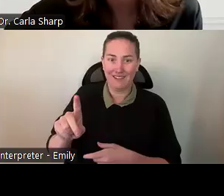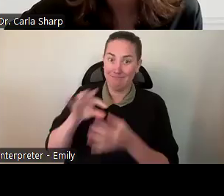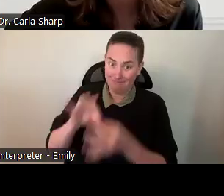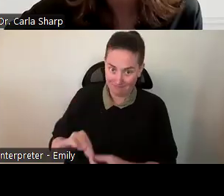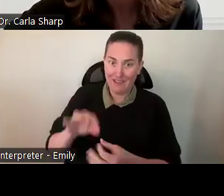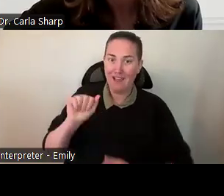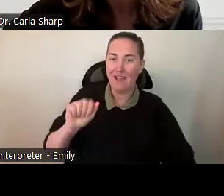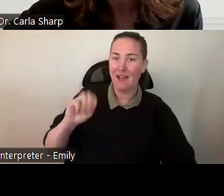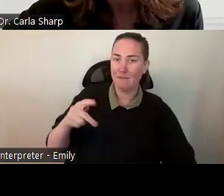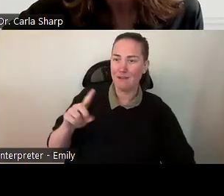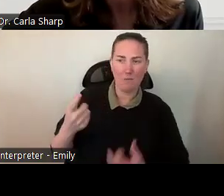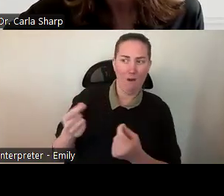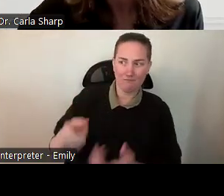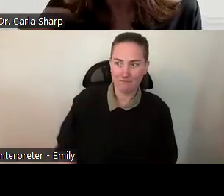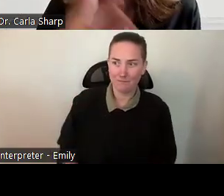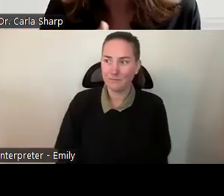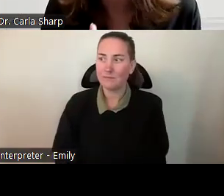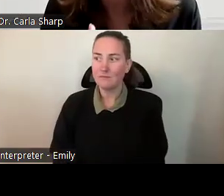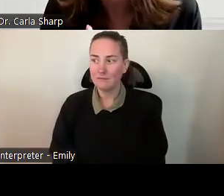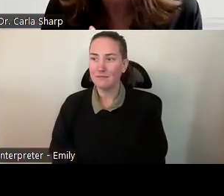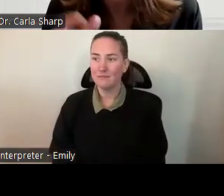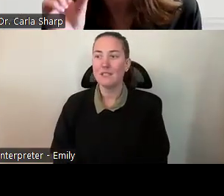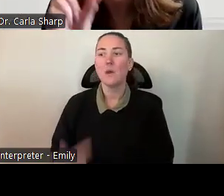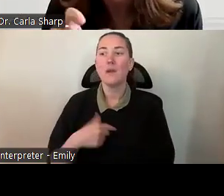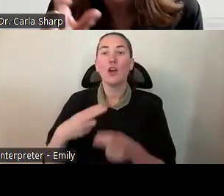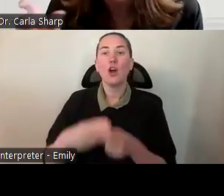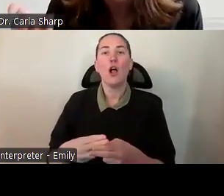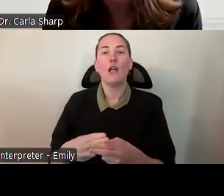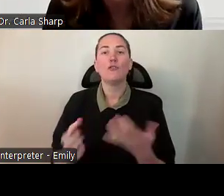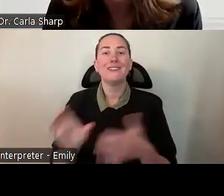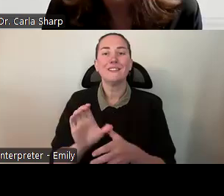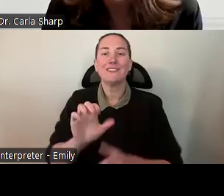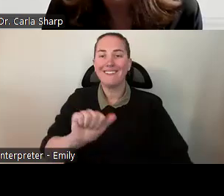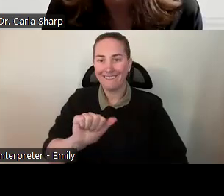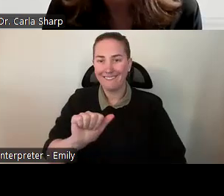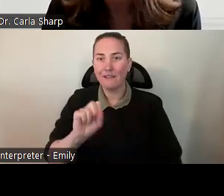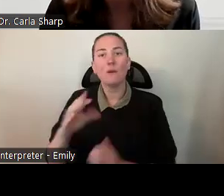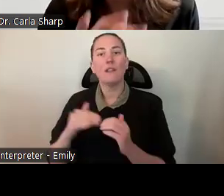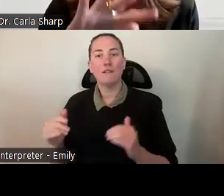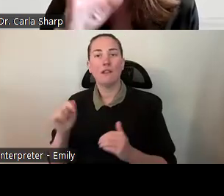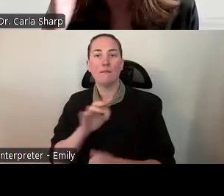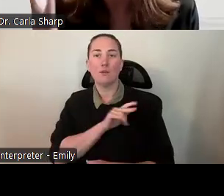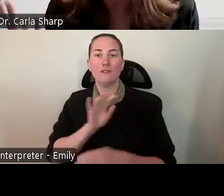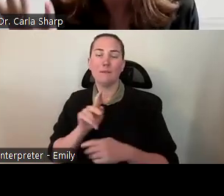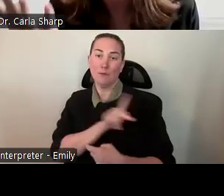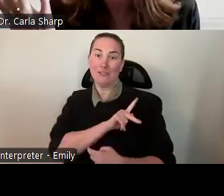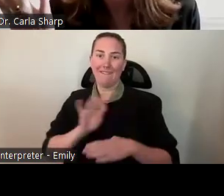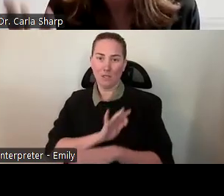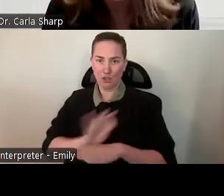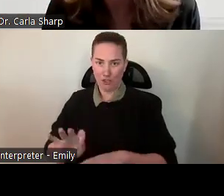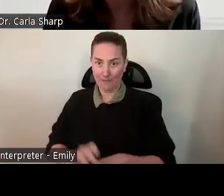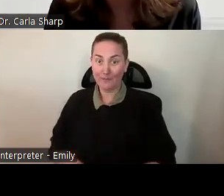the AMPD? So we call it criterion A, or level of personality functioning, and you will find it in